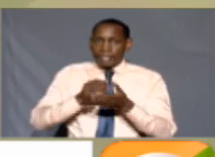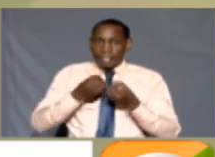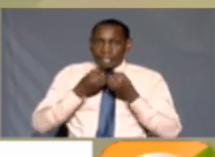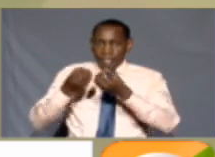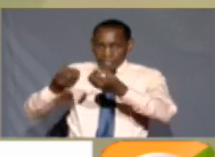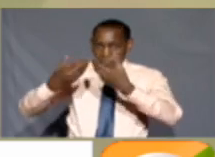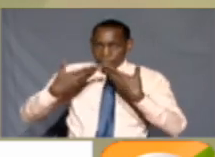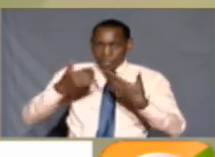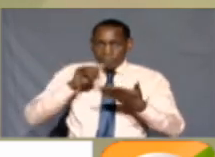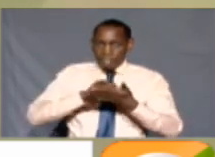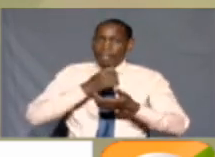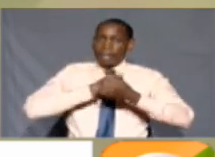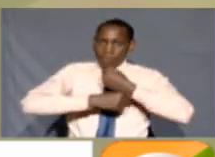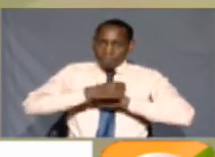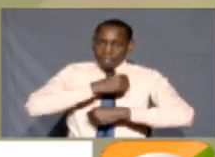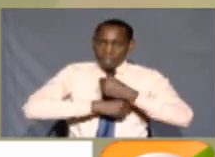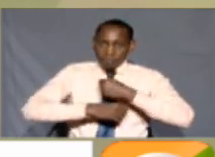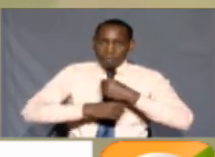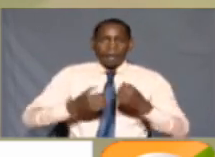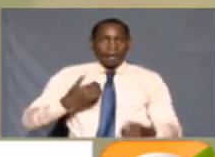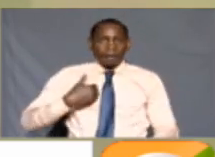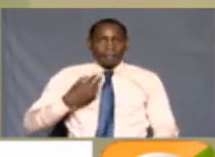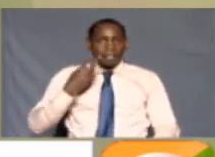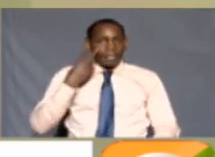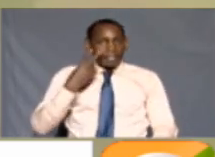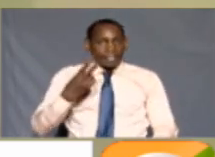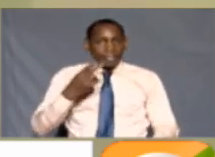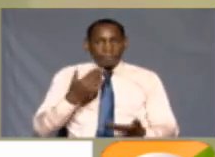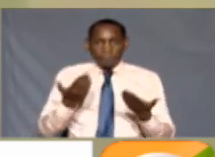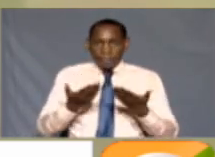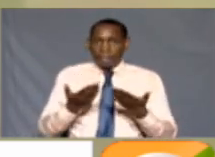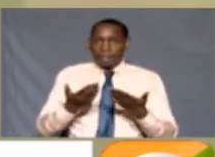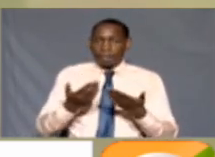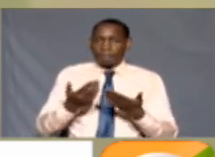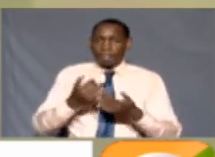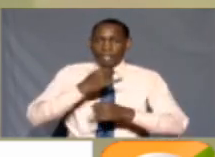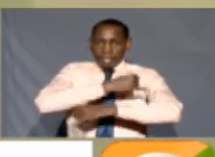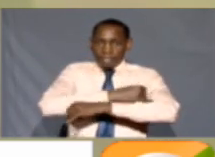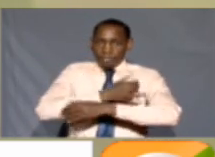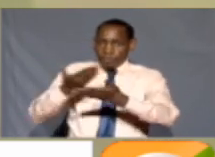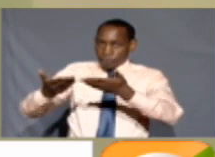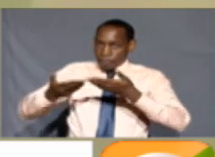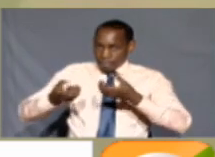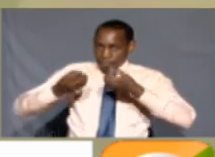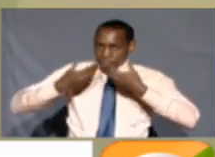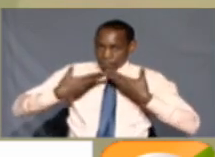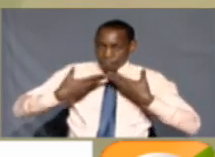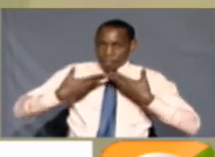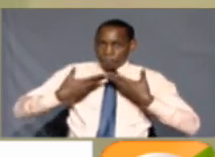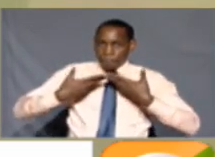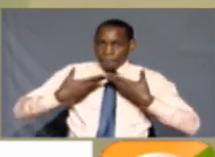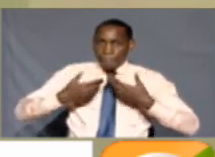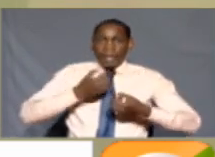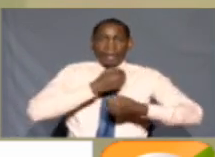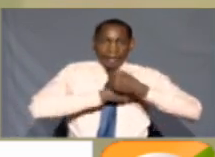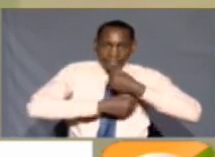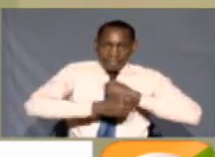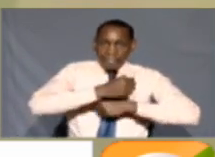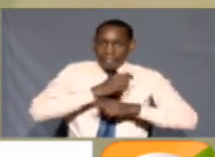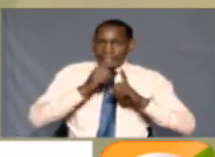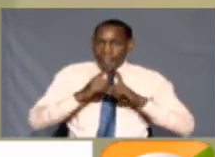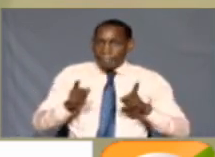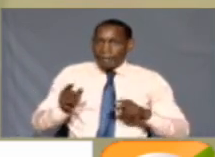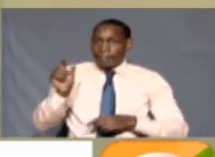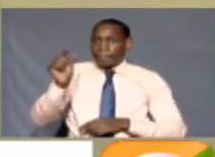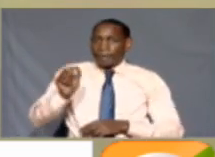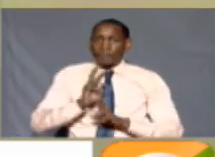have given is being acted upon. Okay. And I have seen where that there are lapses. An institution, yeah, receives information, they're actually acting on it, but the, yeah,